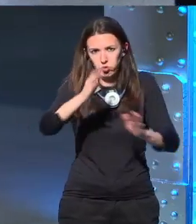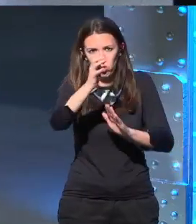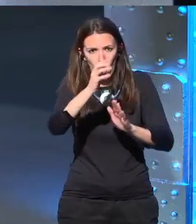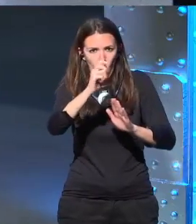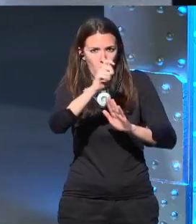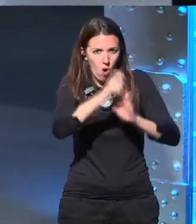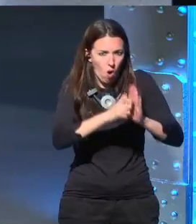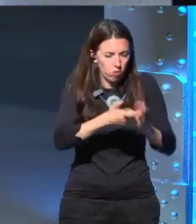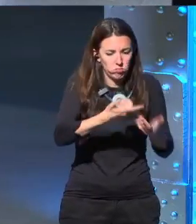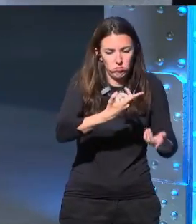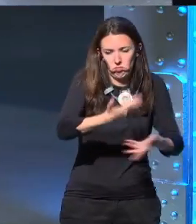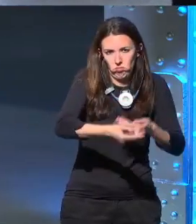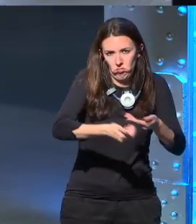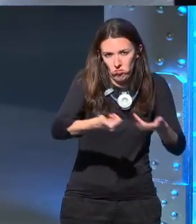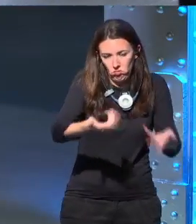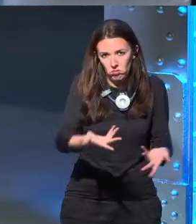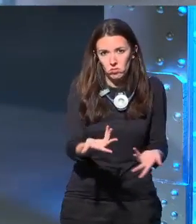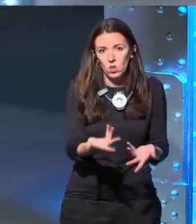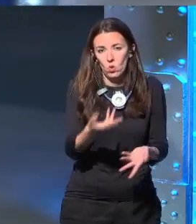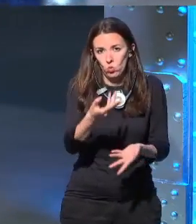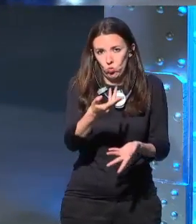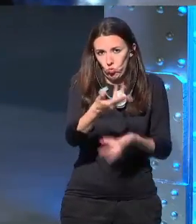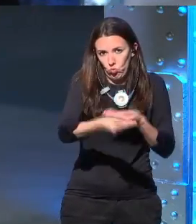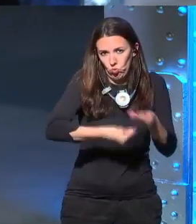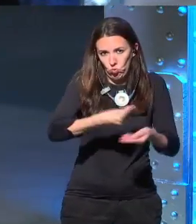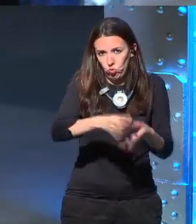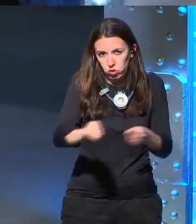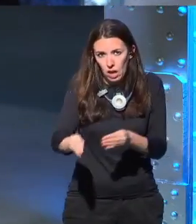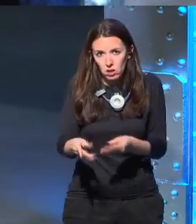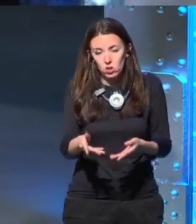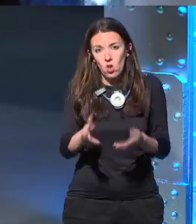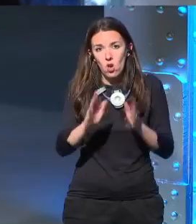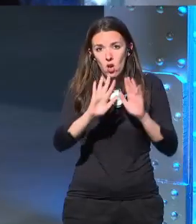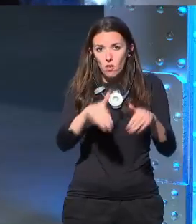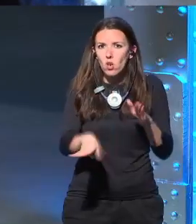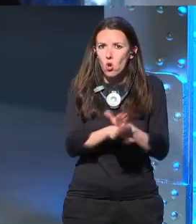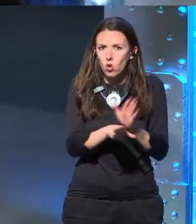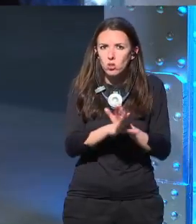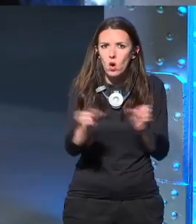Virgin and Mother and Child, and of course, the Mona Lisa.